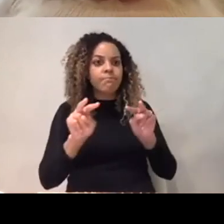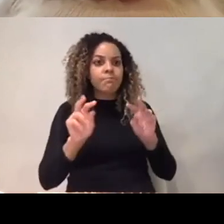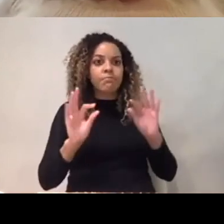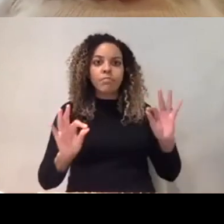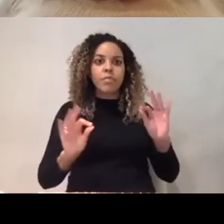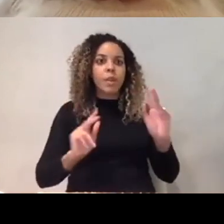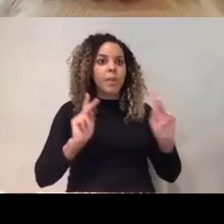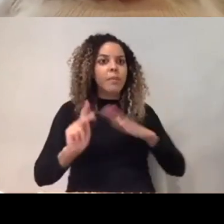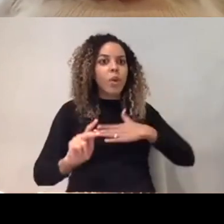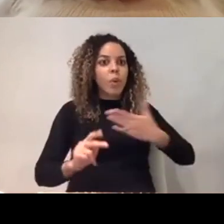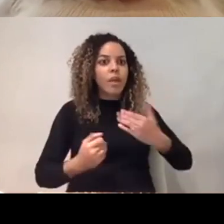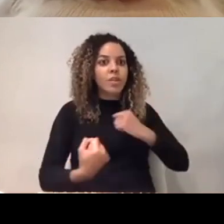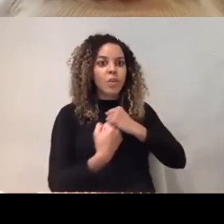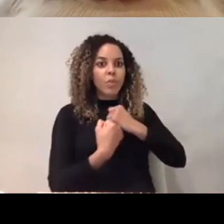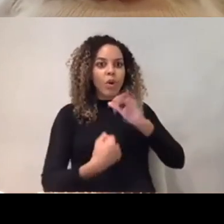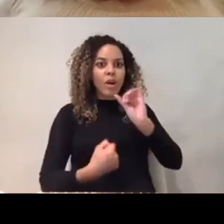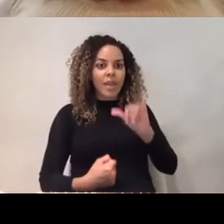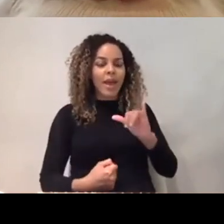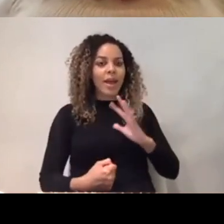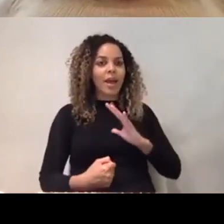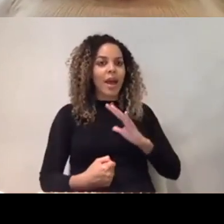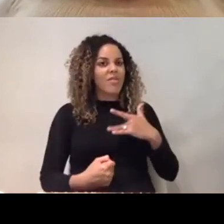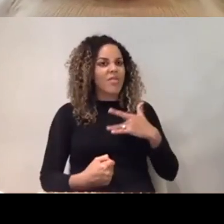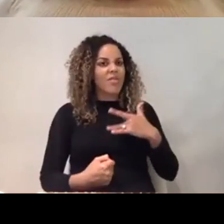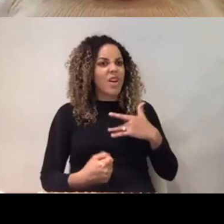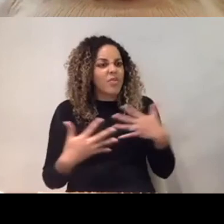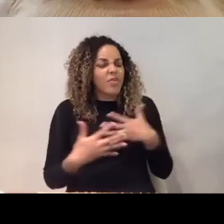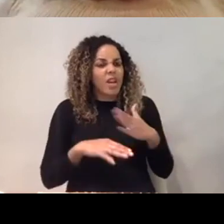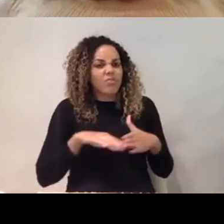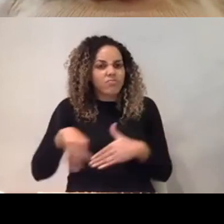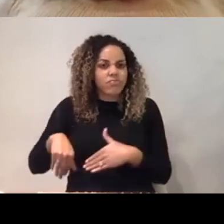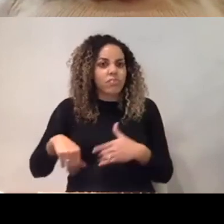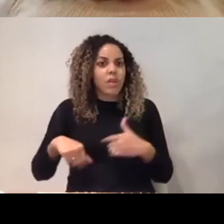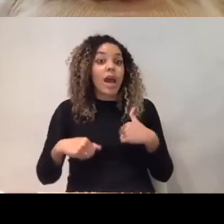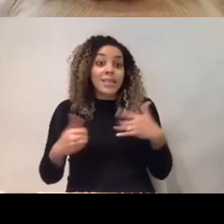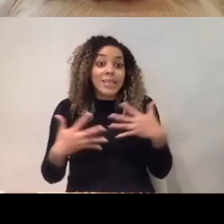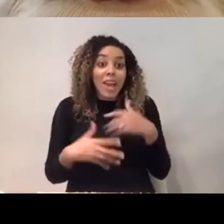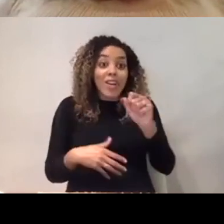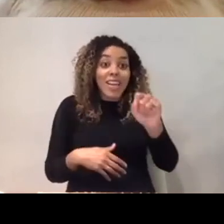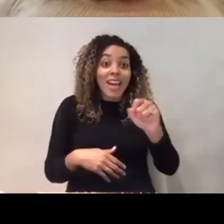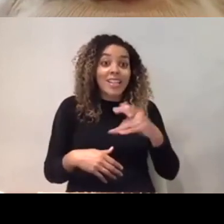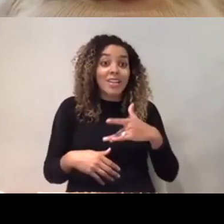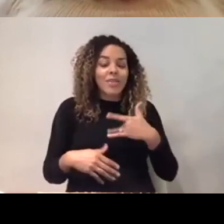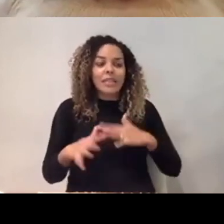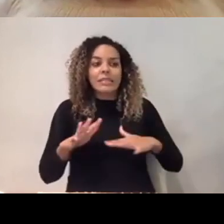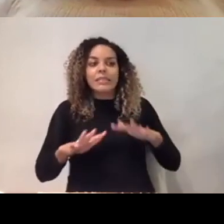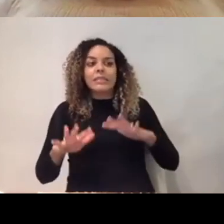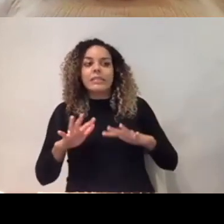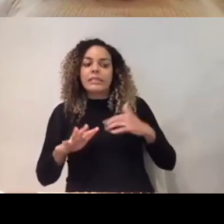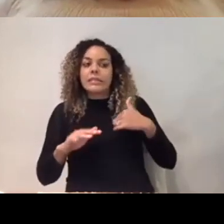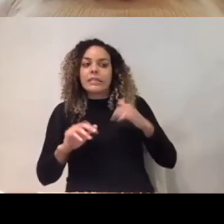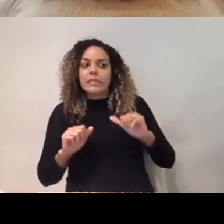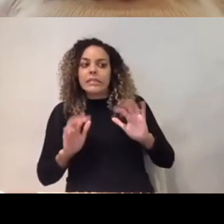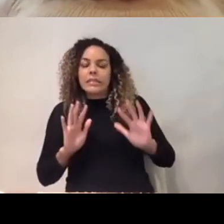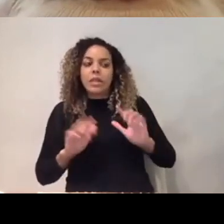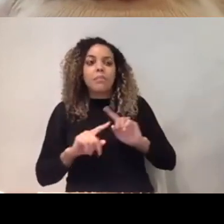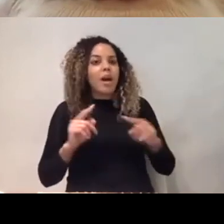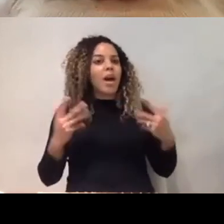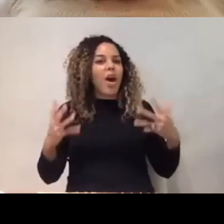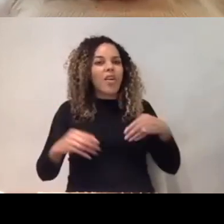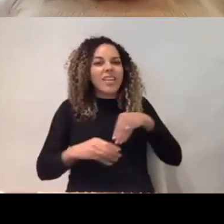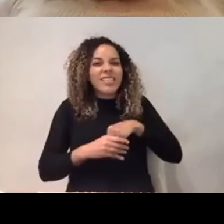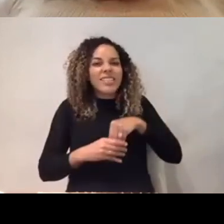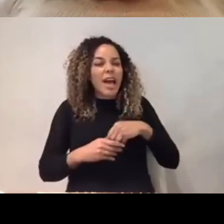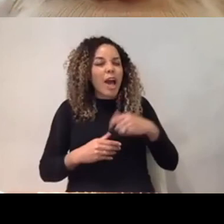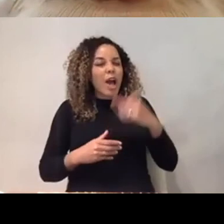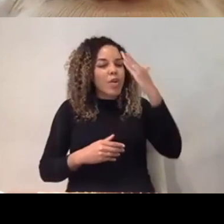and being kind of fearless in that sense. Like, yes, I was scared. Yes, it was intimidating, but I knew I wanted to do this, and I knew I